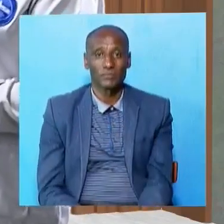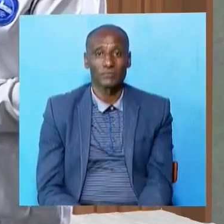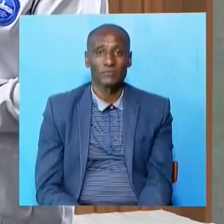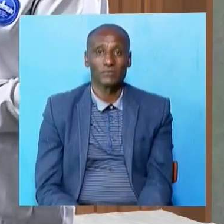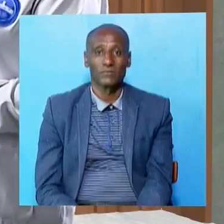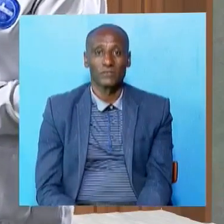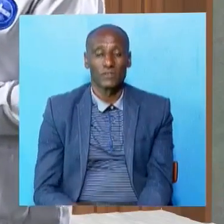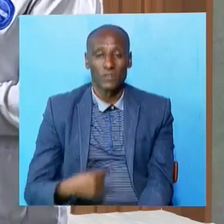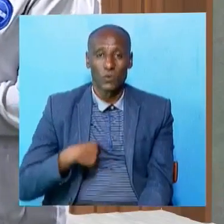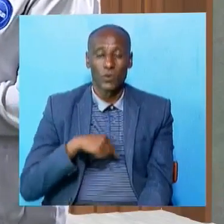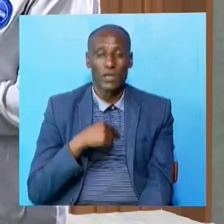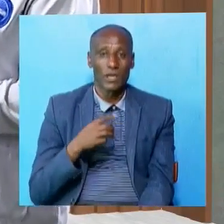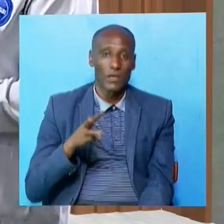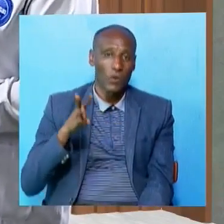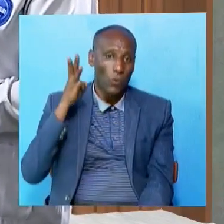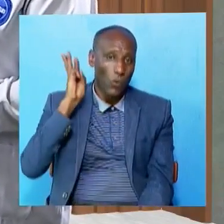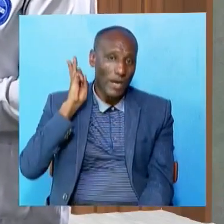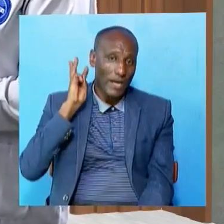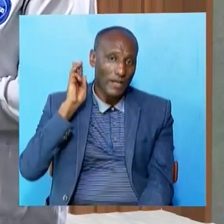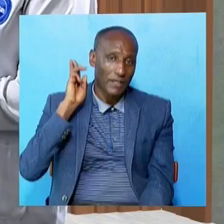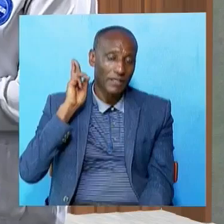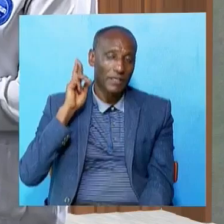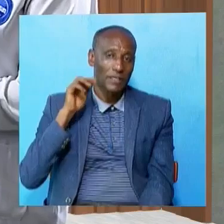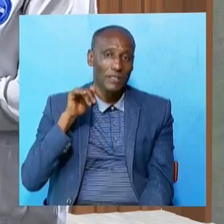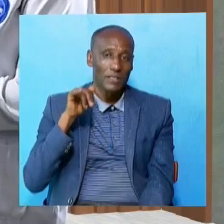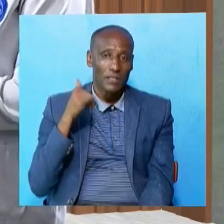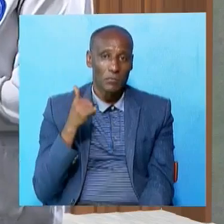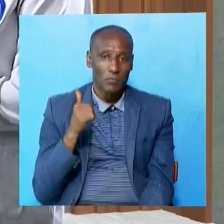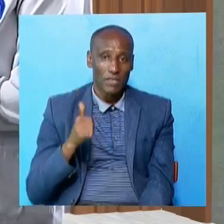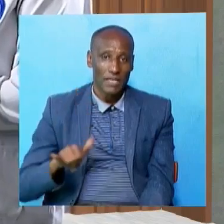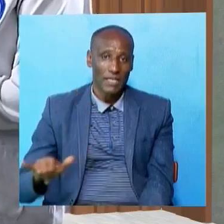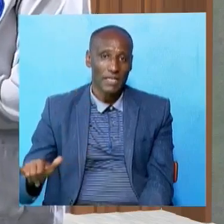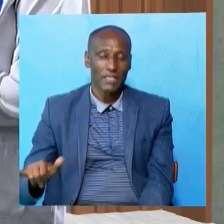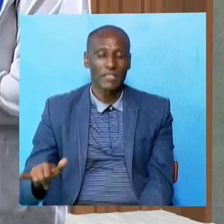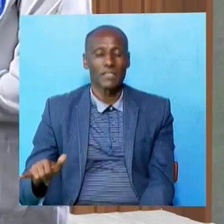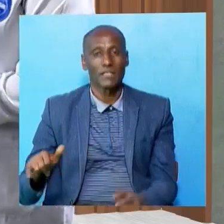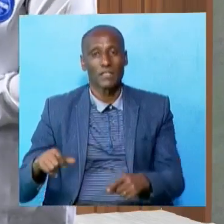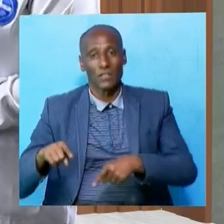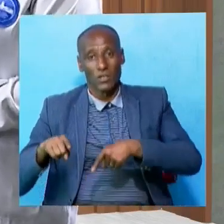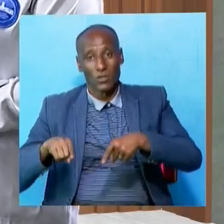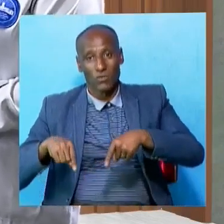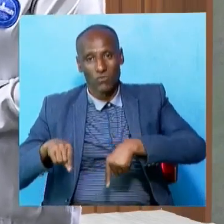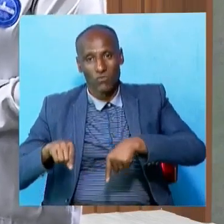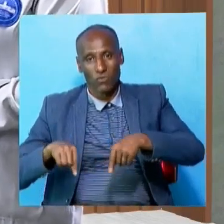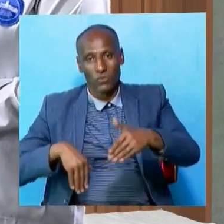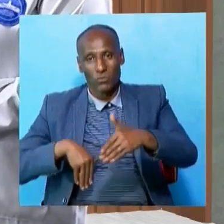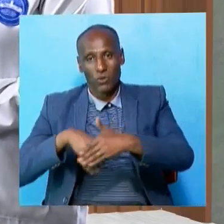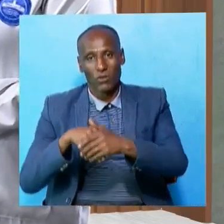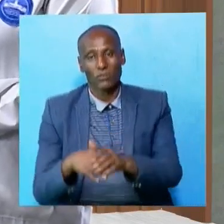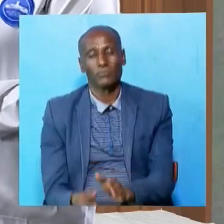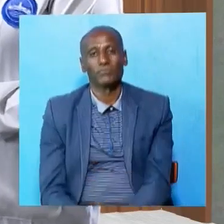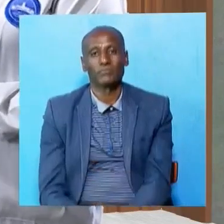playing football. You can see this and it's easy to make it question or interrogative.